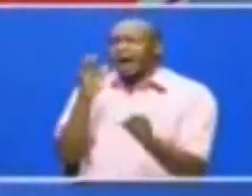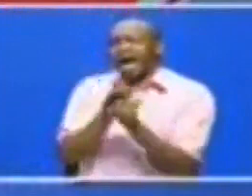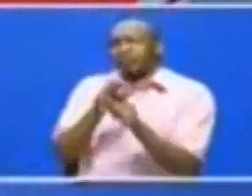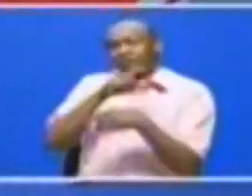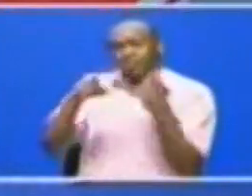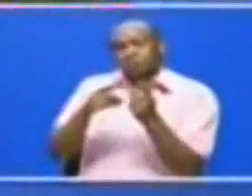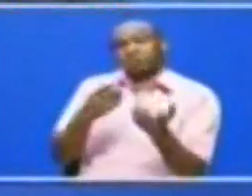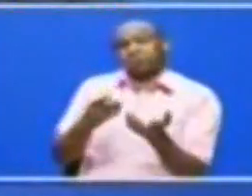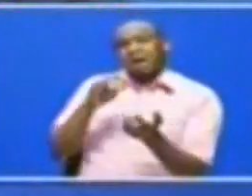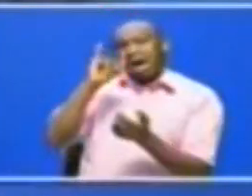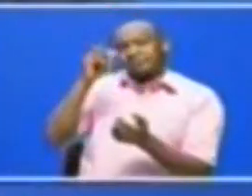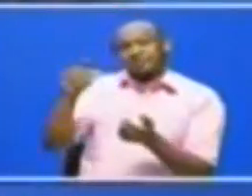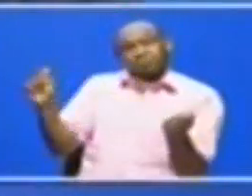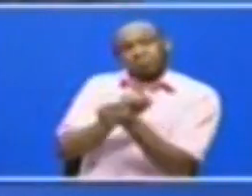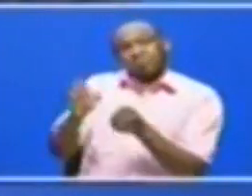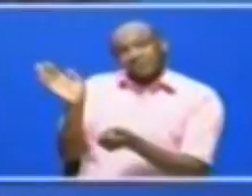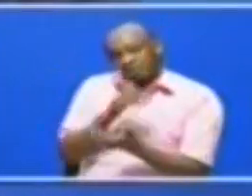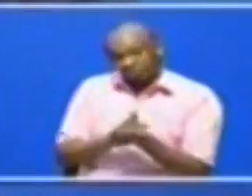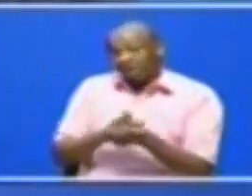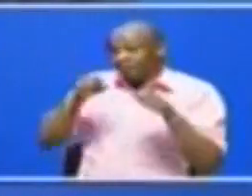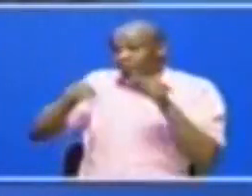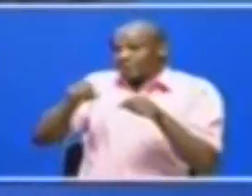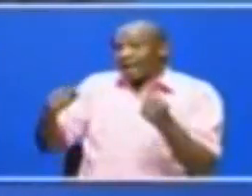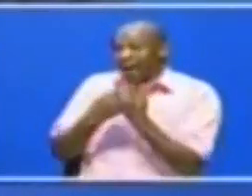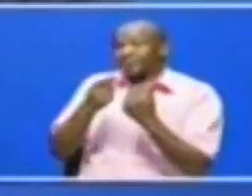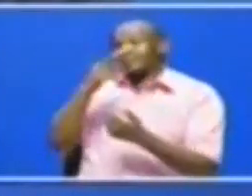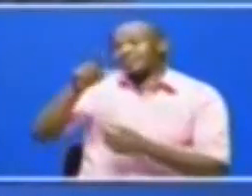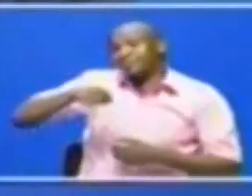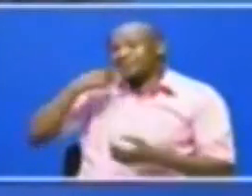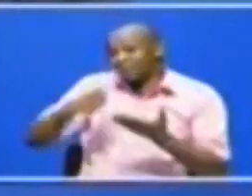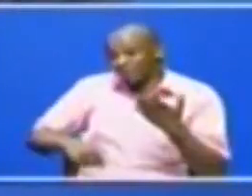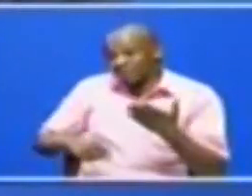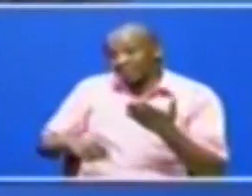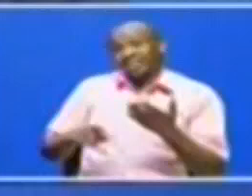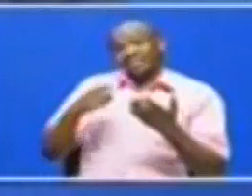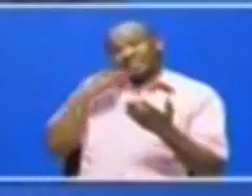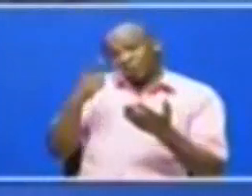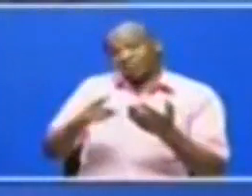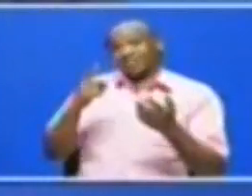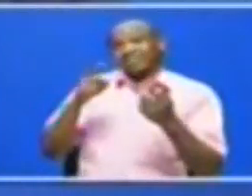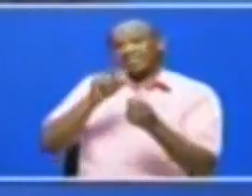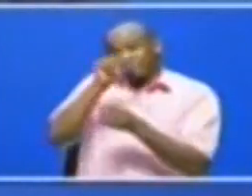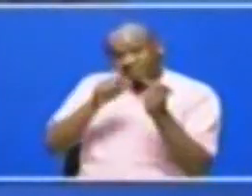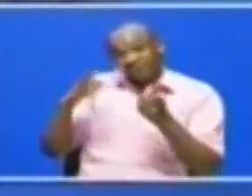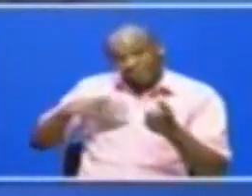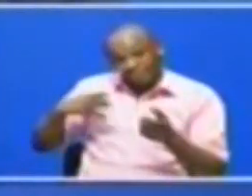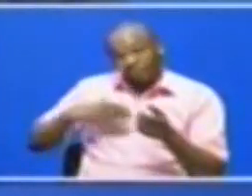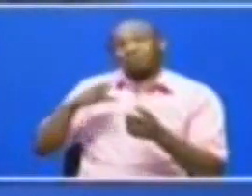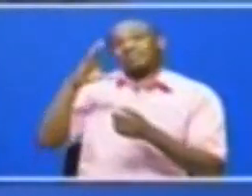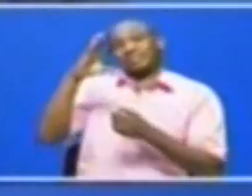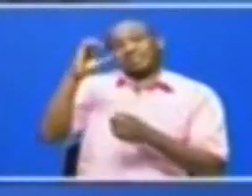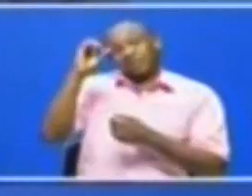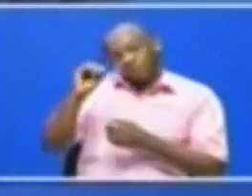IBC should be disbanded. And in today's rally, they made fresh demands. They were targeting or zeroing in on the IBC CEO, Ezra